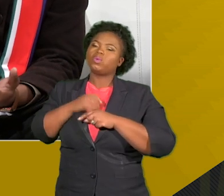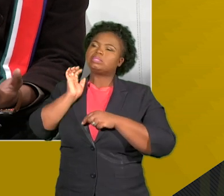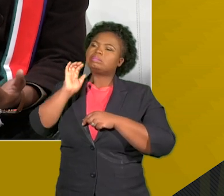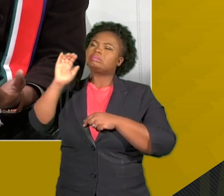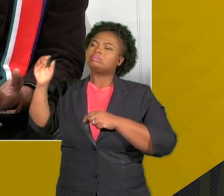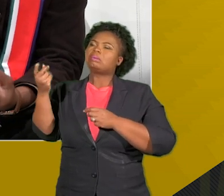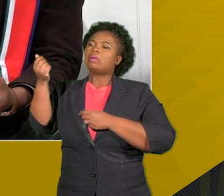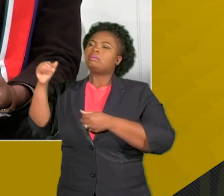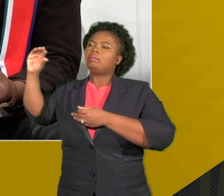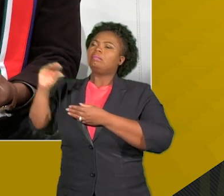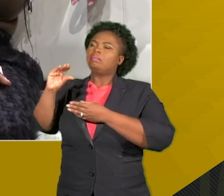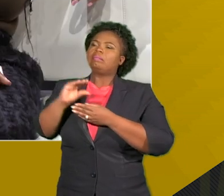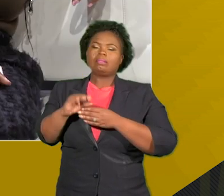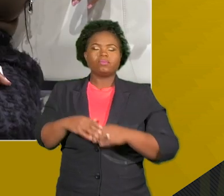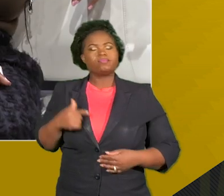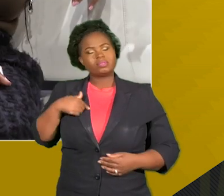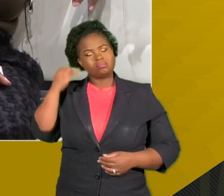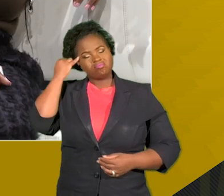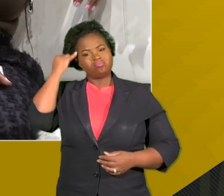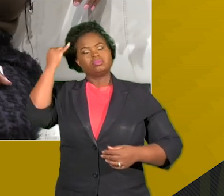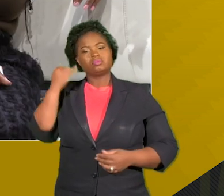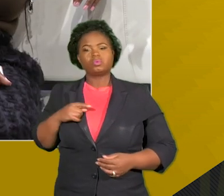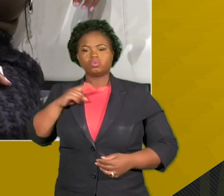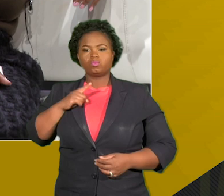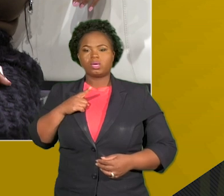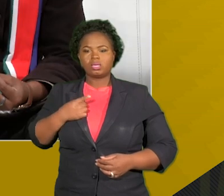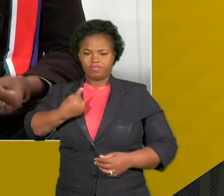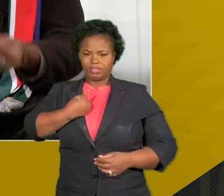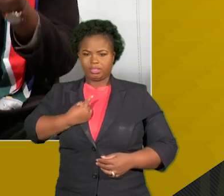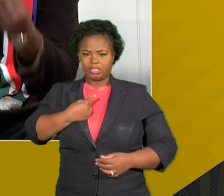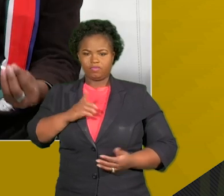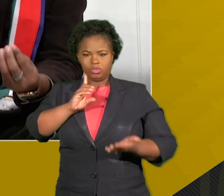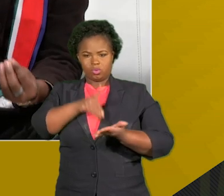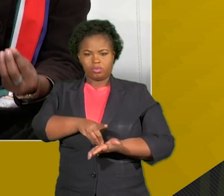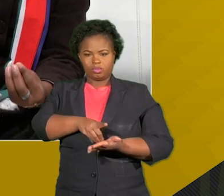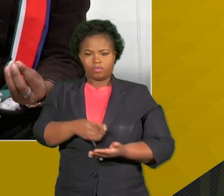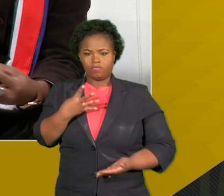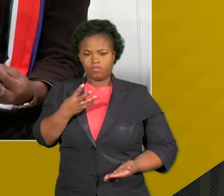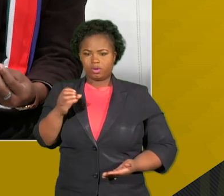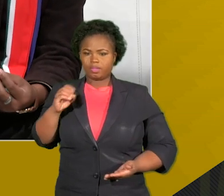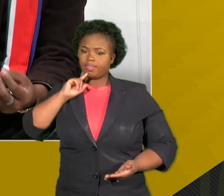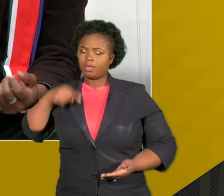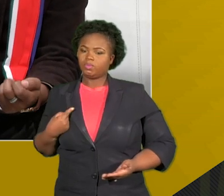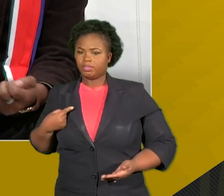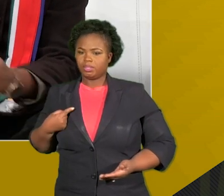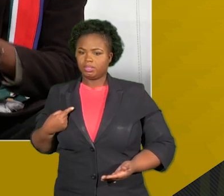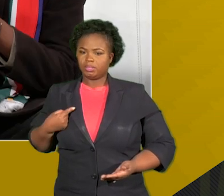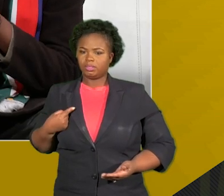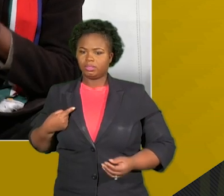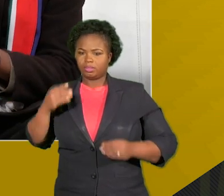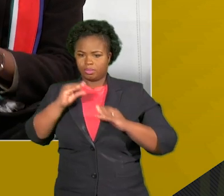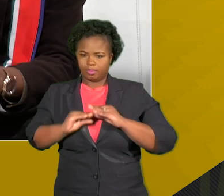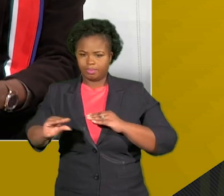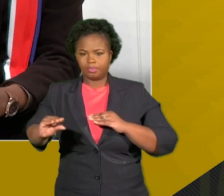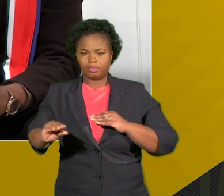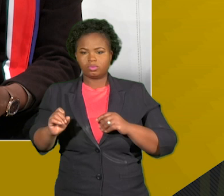with some initiatives? Now, there's a little that we donate every month amongst ourselves. We say the 400,000 that we get, Pindi, at least we are in